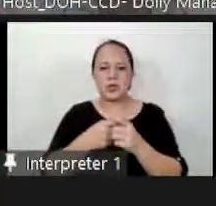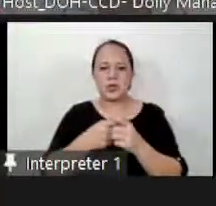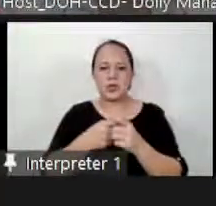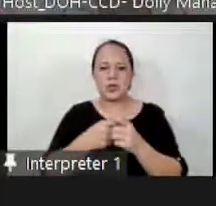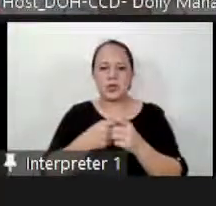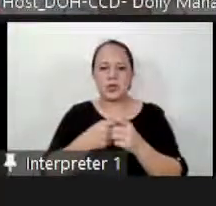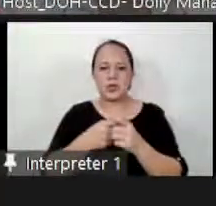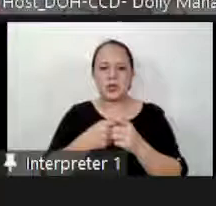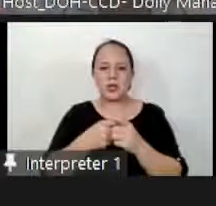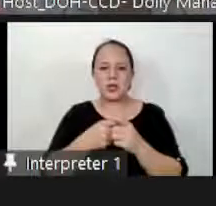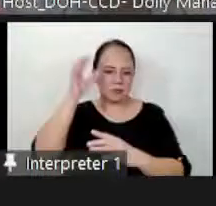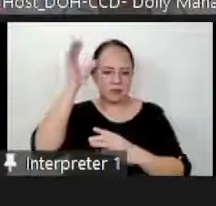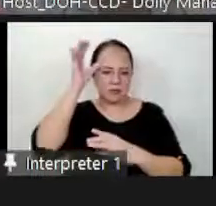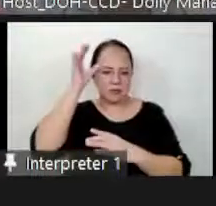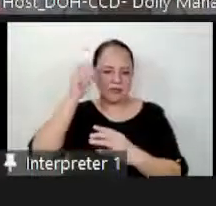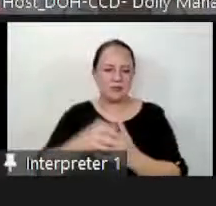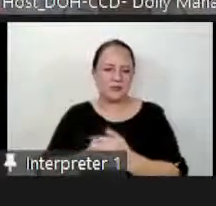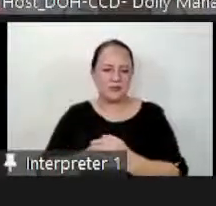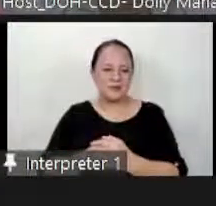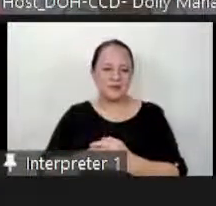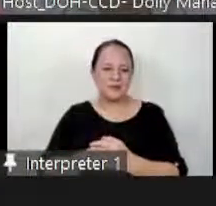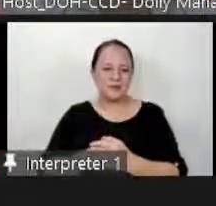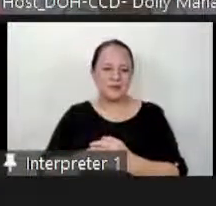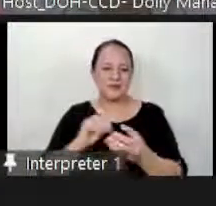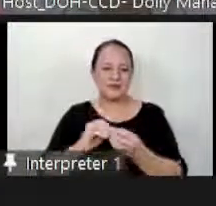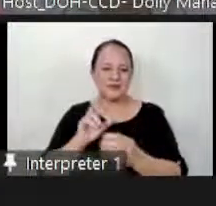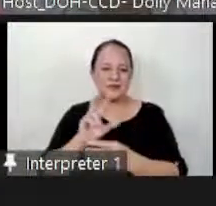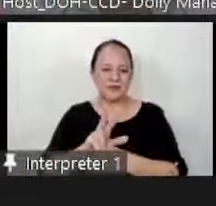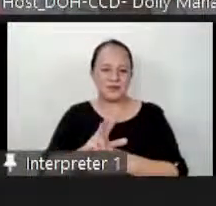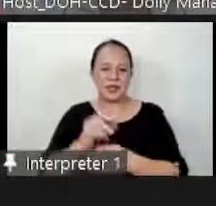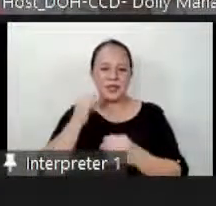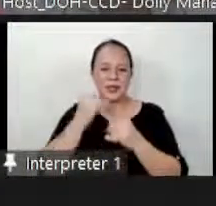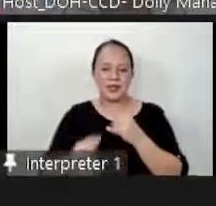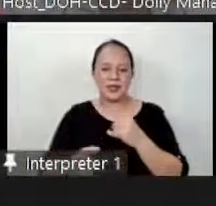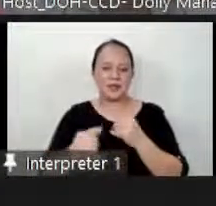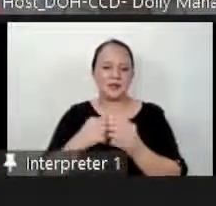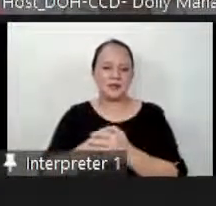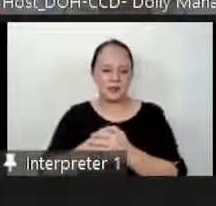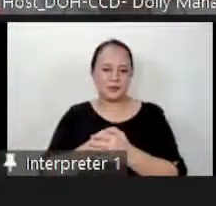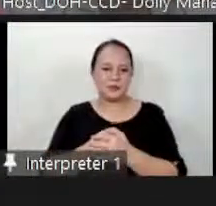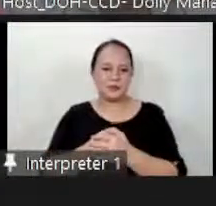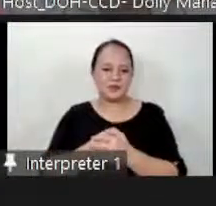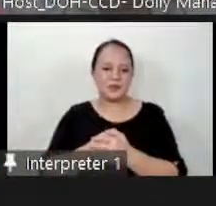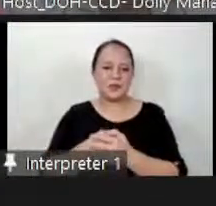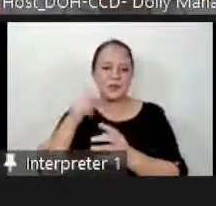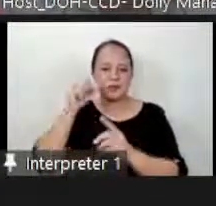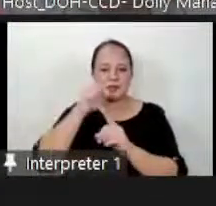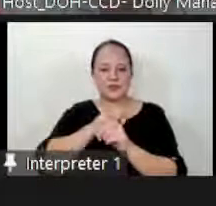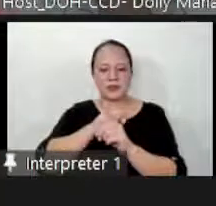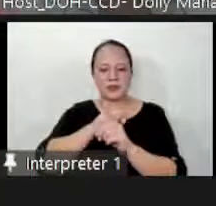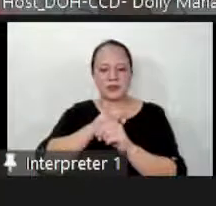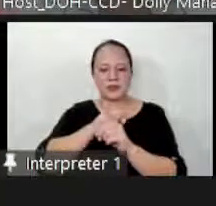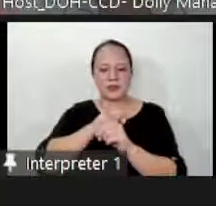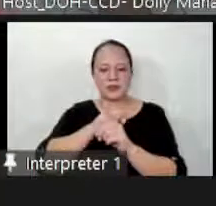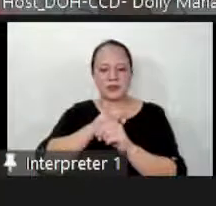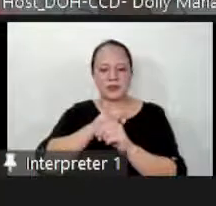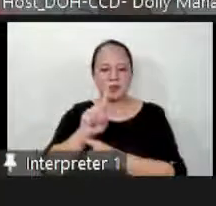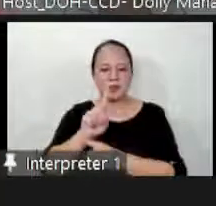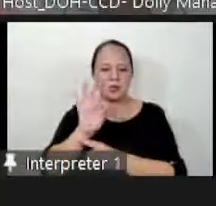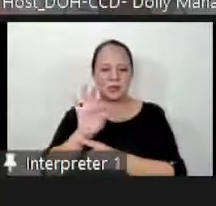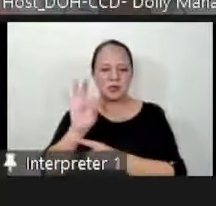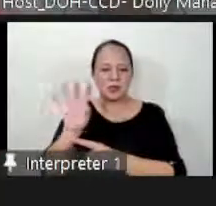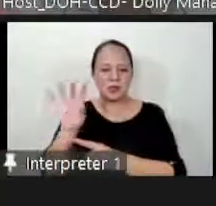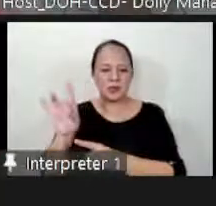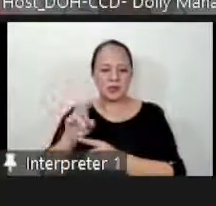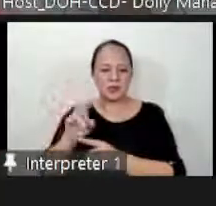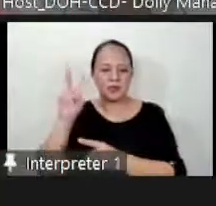cancer. Number 3, and this is the last note, on September 26, 1998,